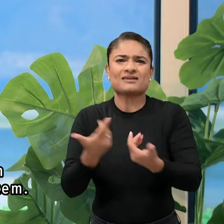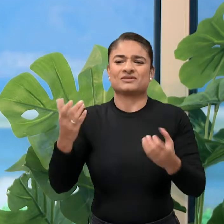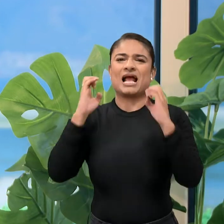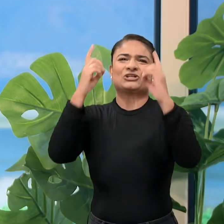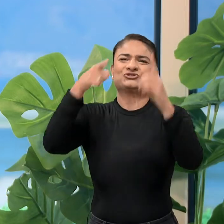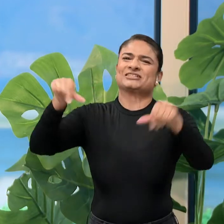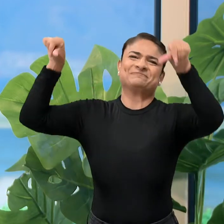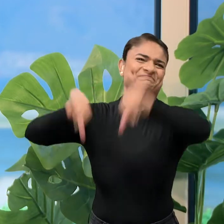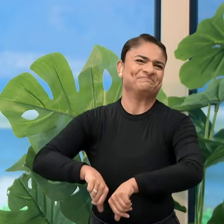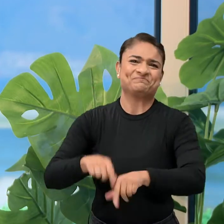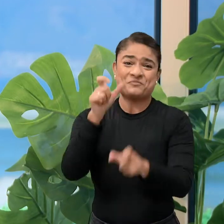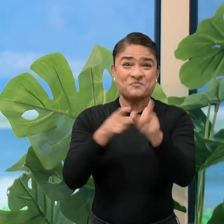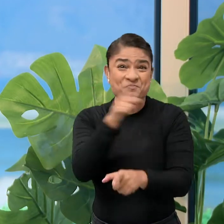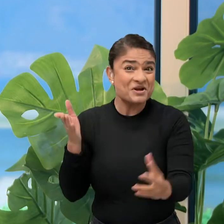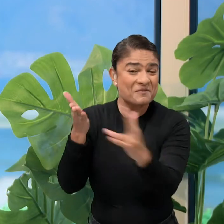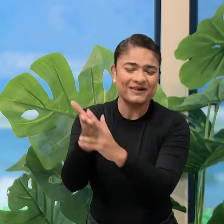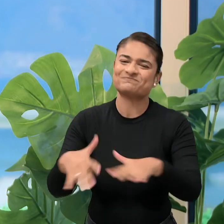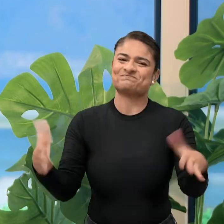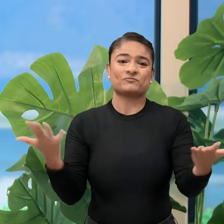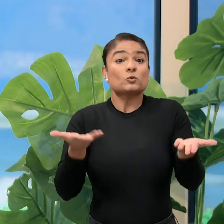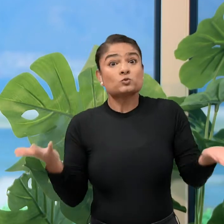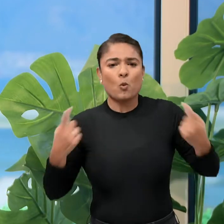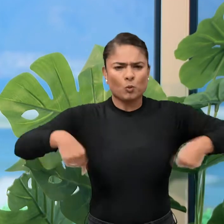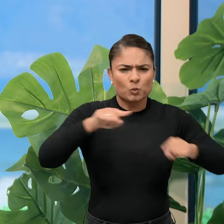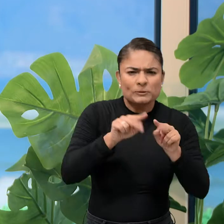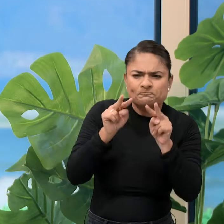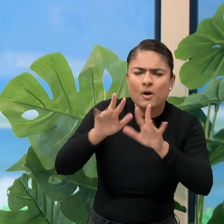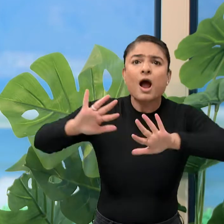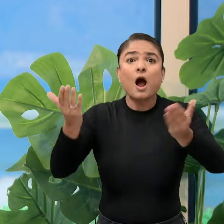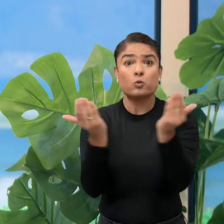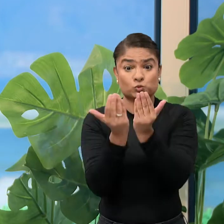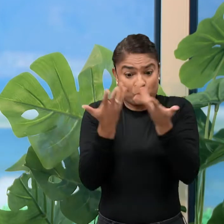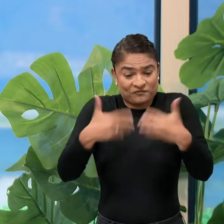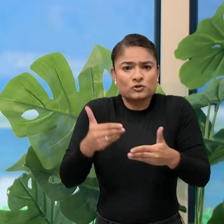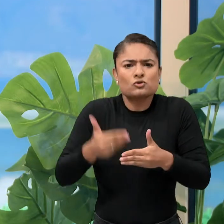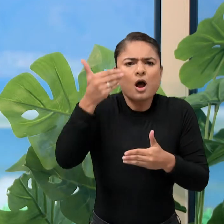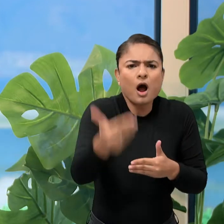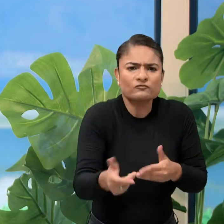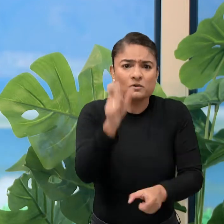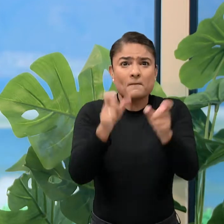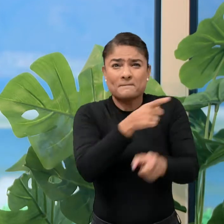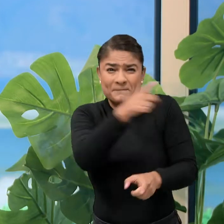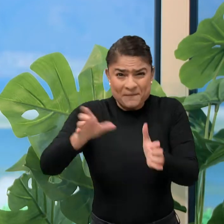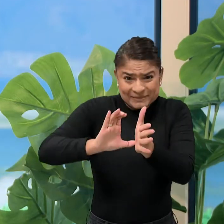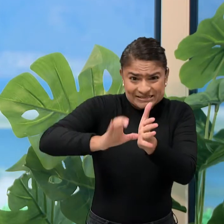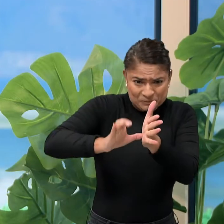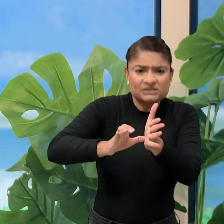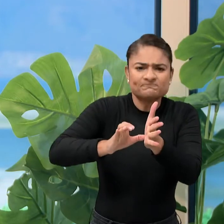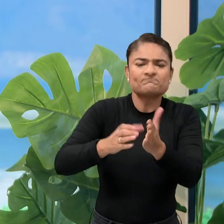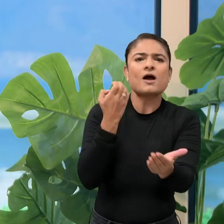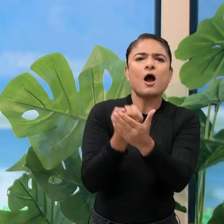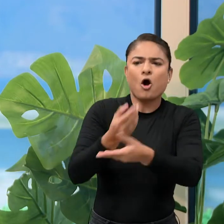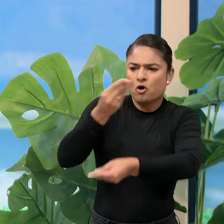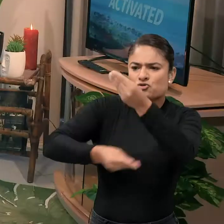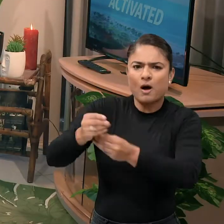system. In today's episode, we look at how post-school education paves the way for economic advancement of persons